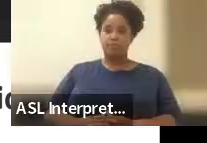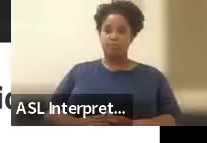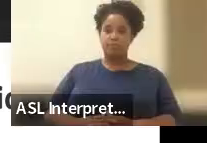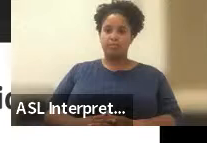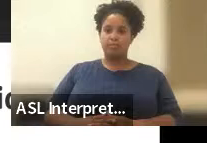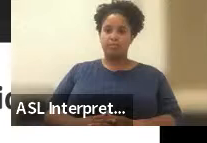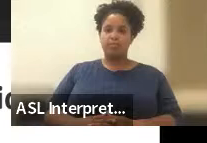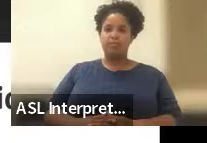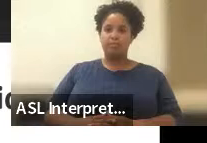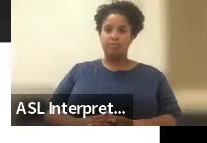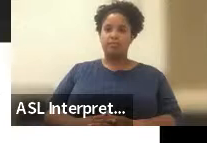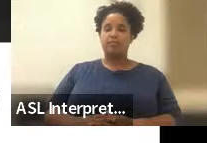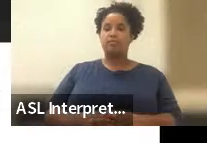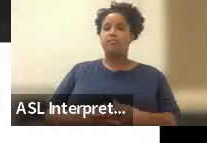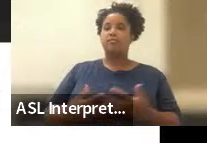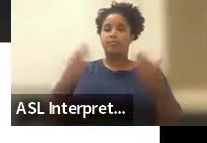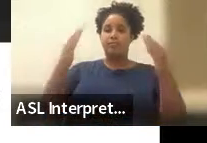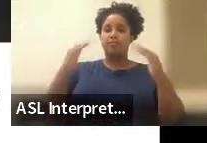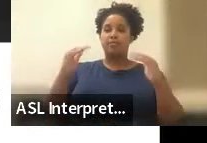slide.